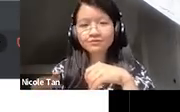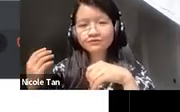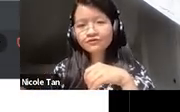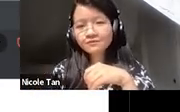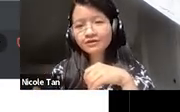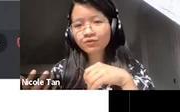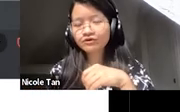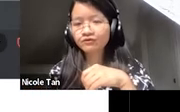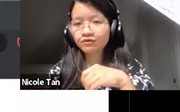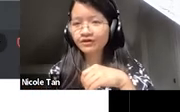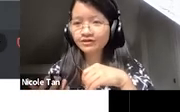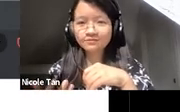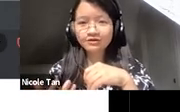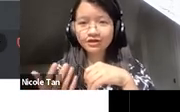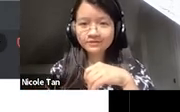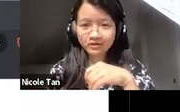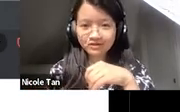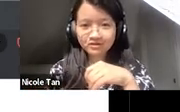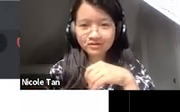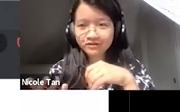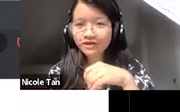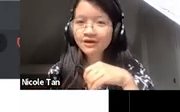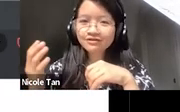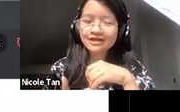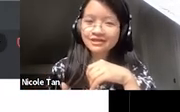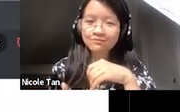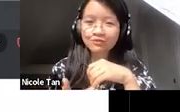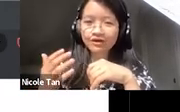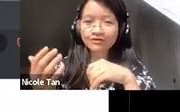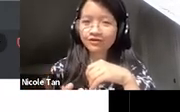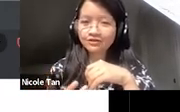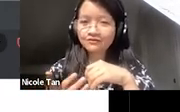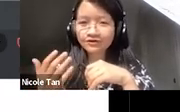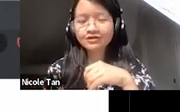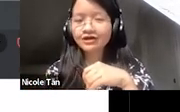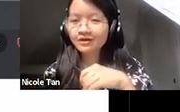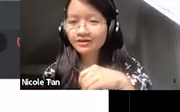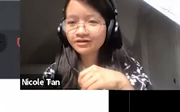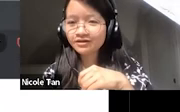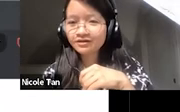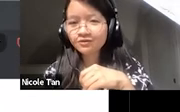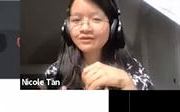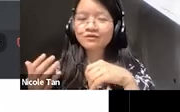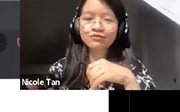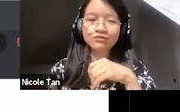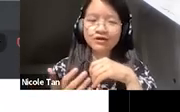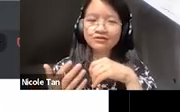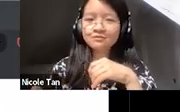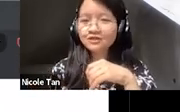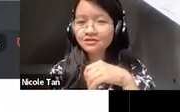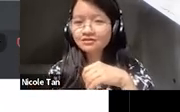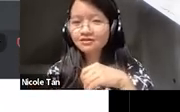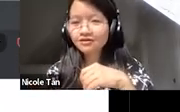So reviews play an important role when a customer shops online. Think about the last time you bought a large furniture item online. You likely looked through the